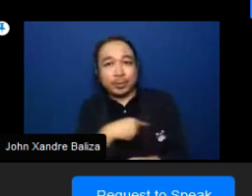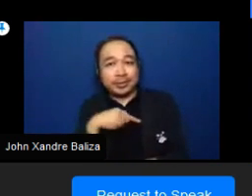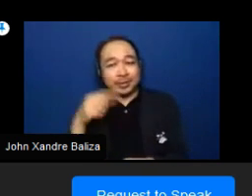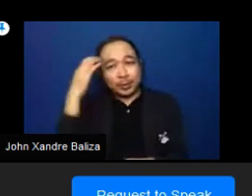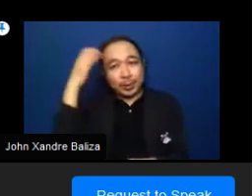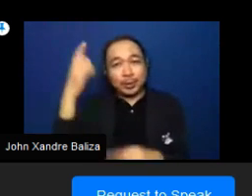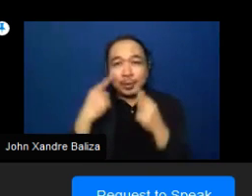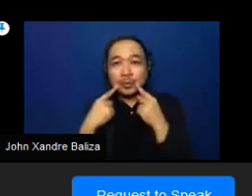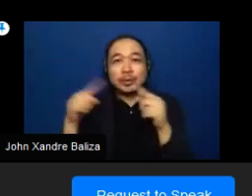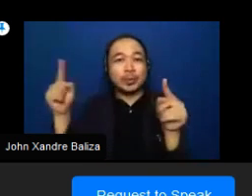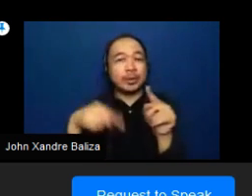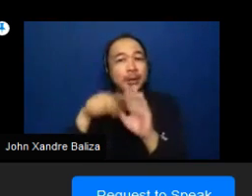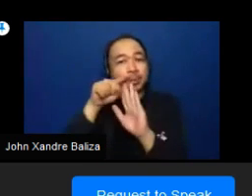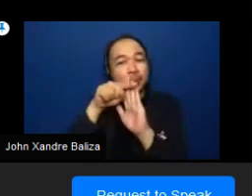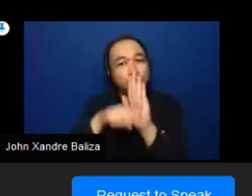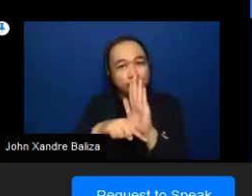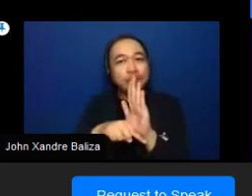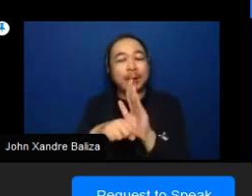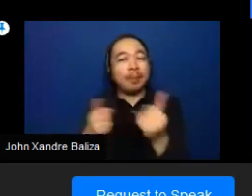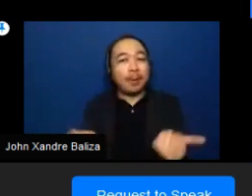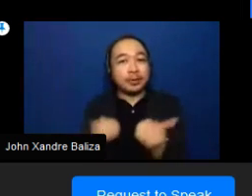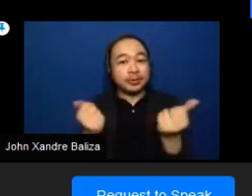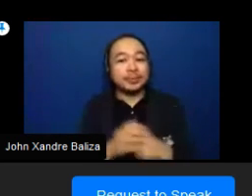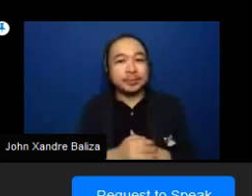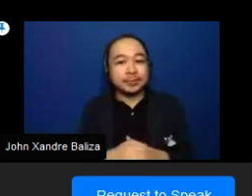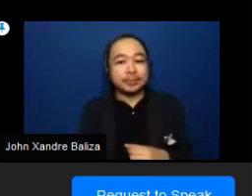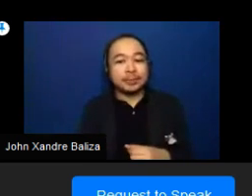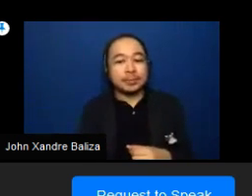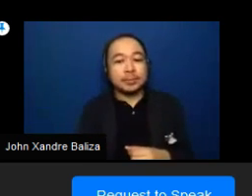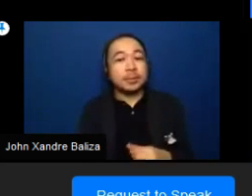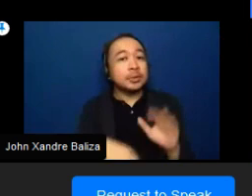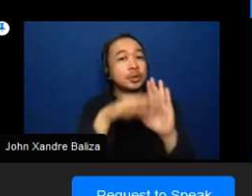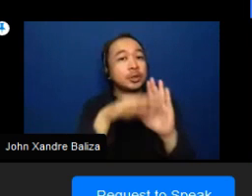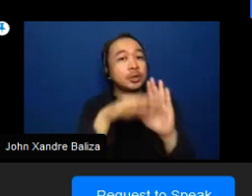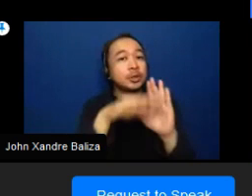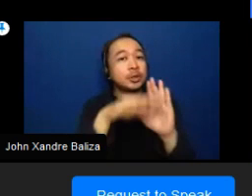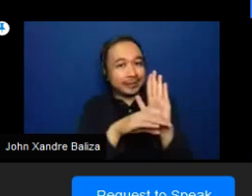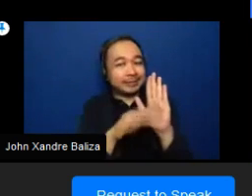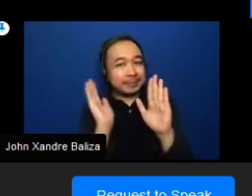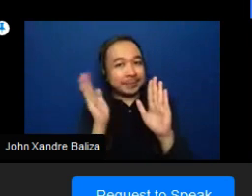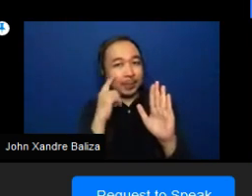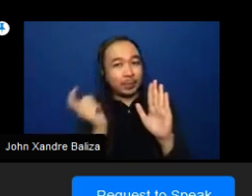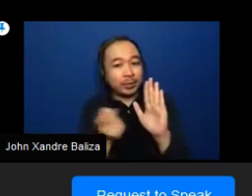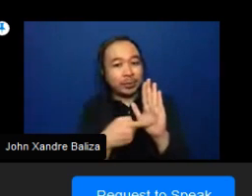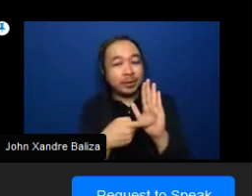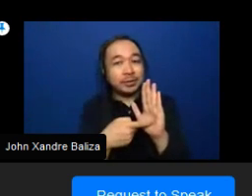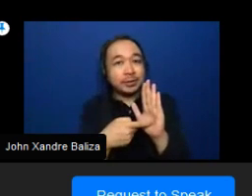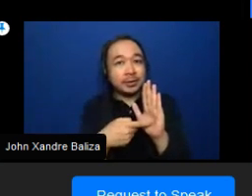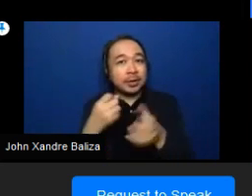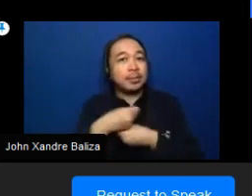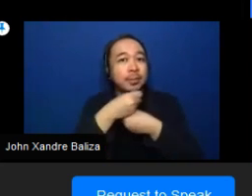the program of action. In the speakers list, I recognize the delegation of Maldives as the